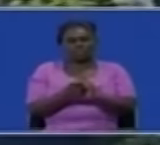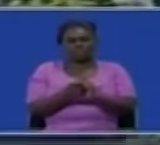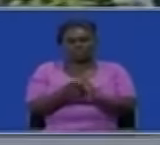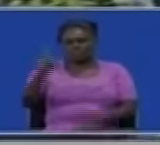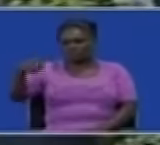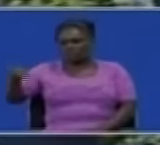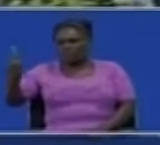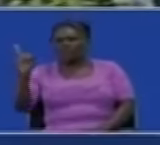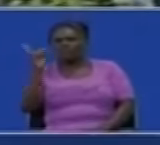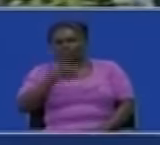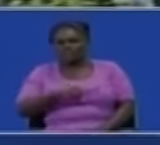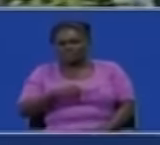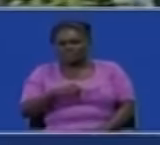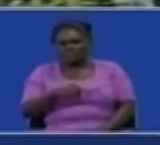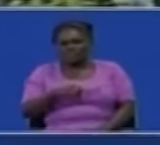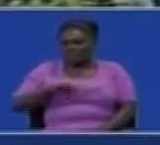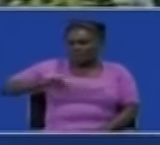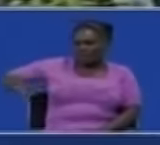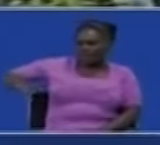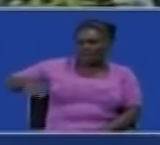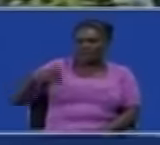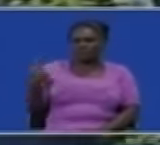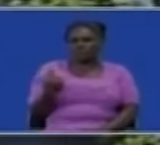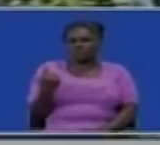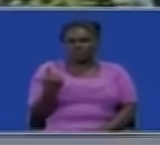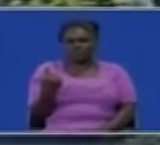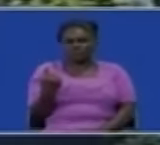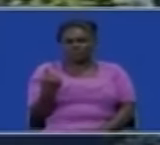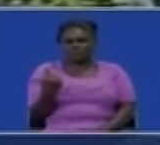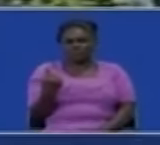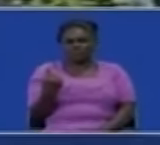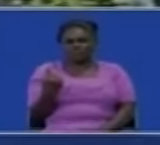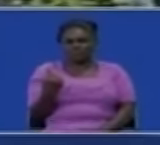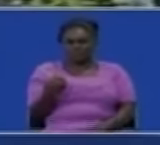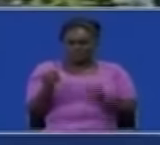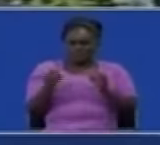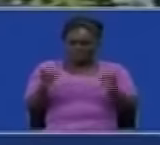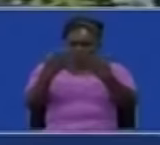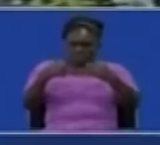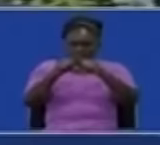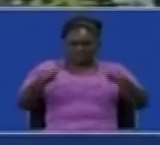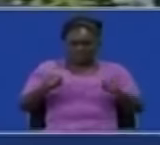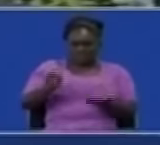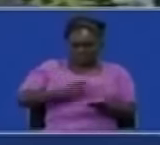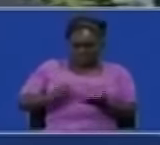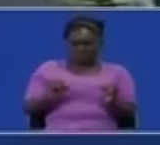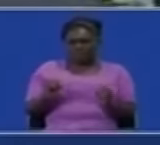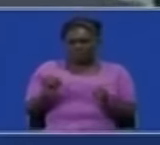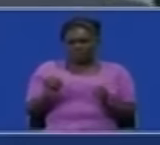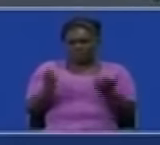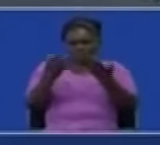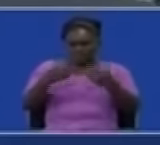passed. The only thing that would stop it from passing right now is if the president were not to sign it, and it is the